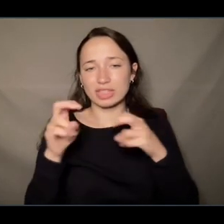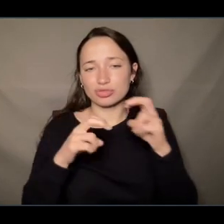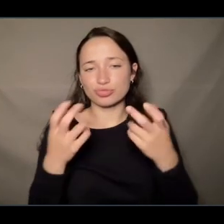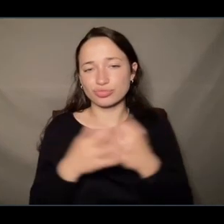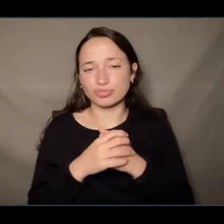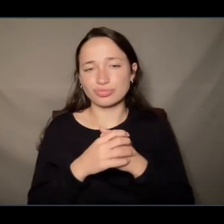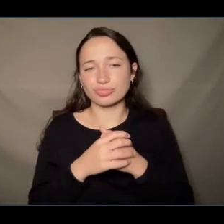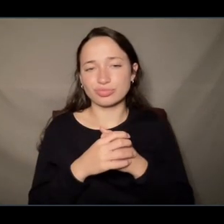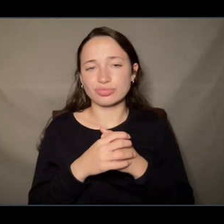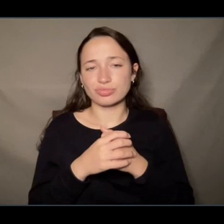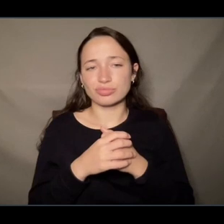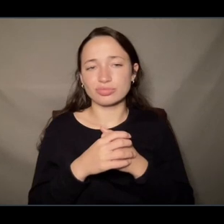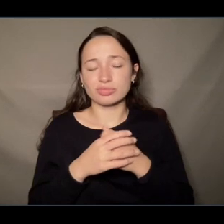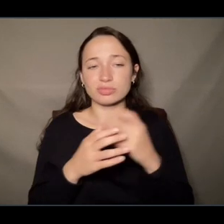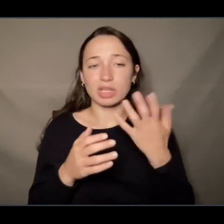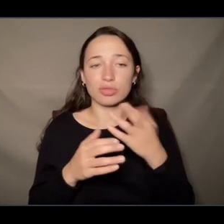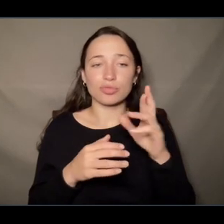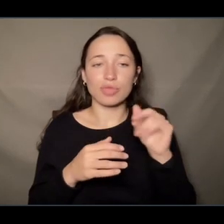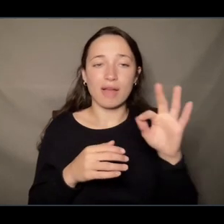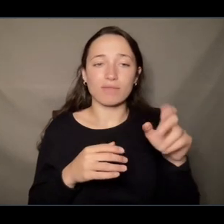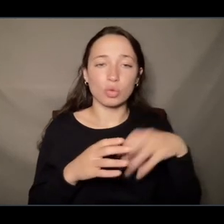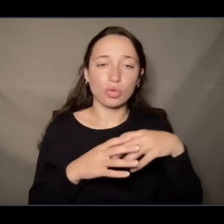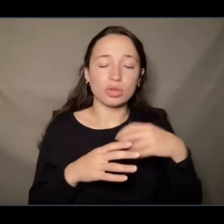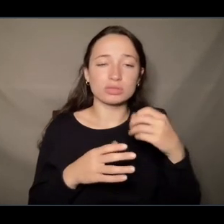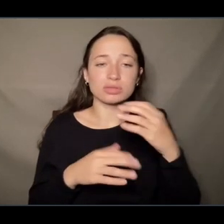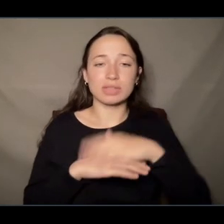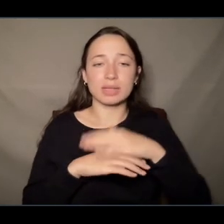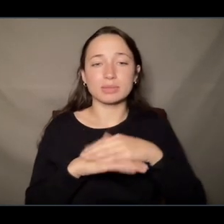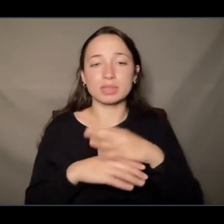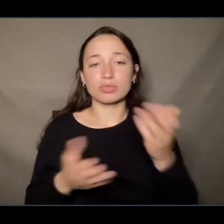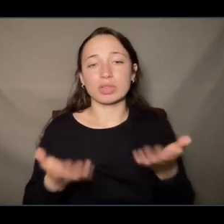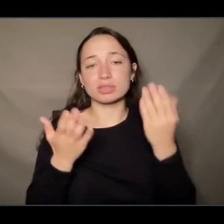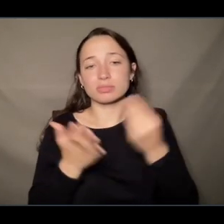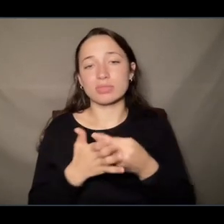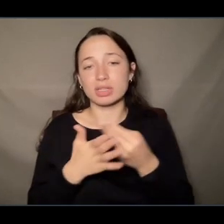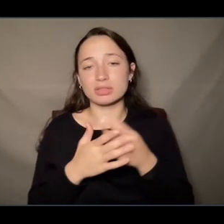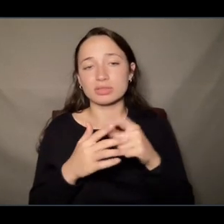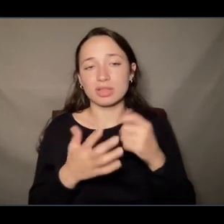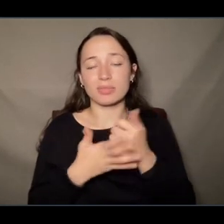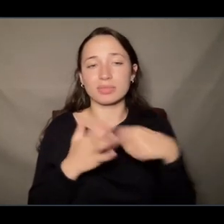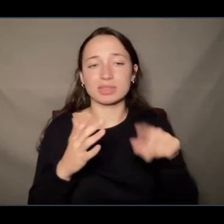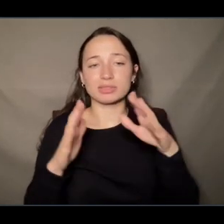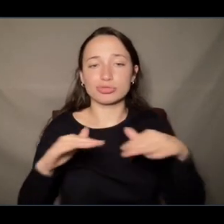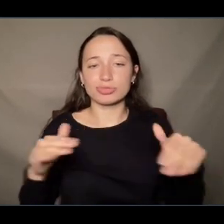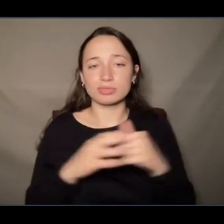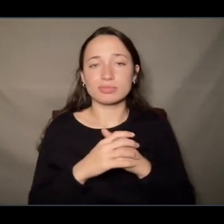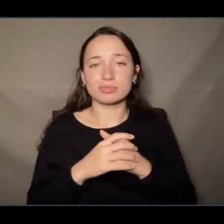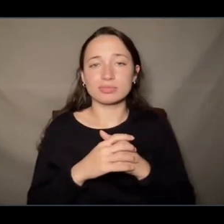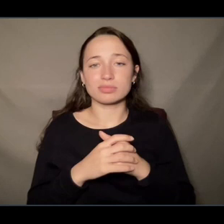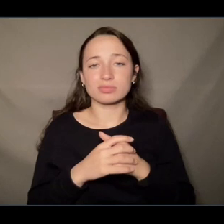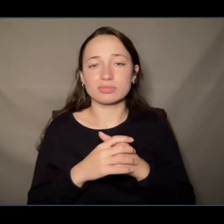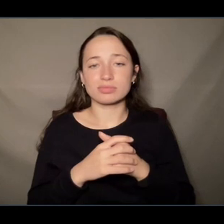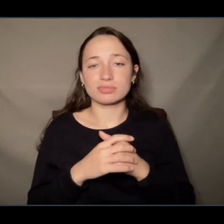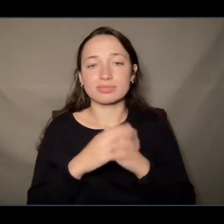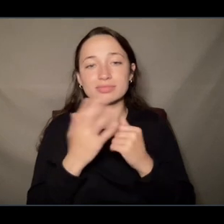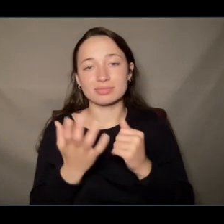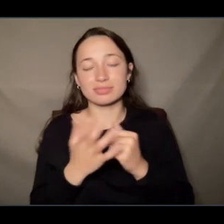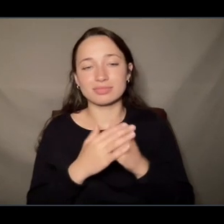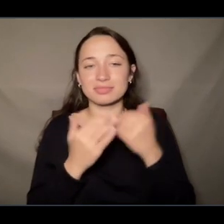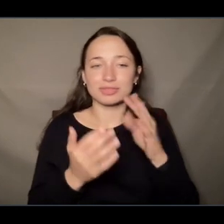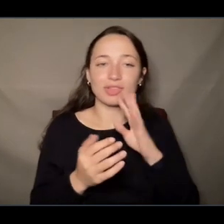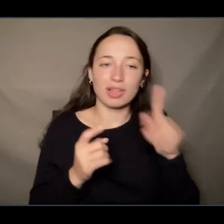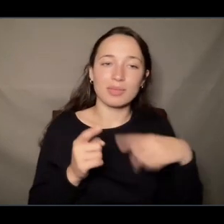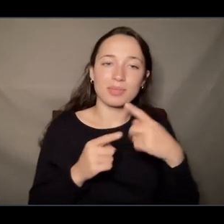our craft fairs and in our raffle tables and raise money to help these children. Well, let's talk about the other wonderful